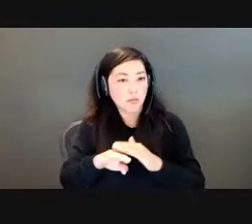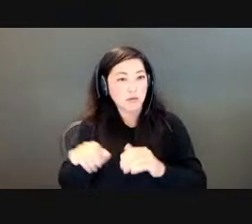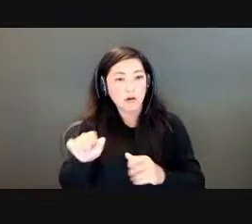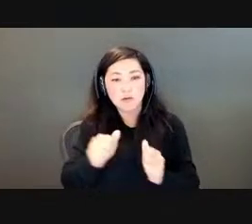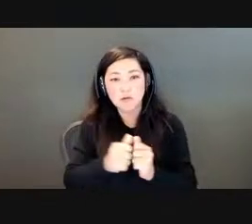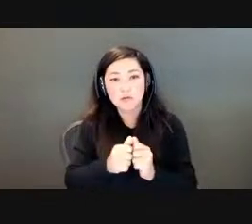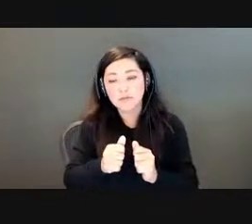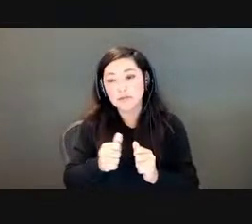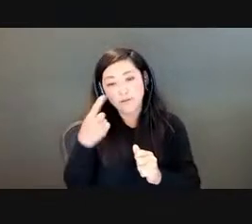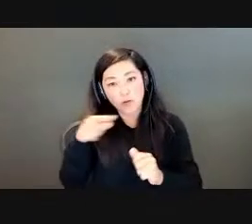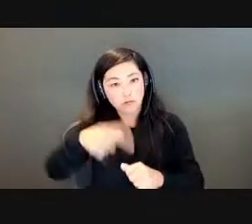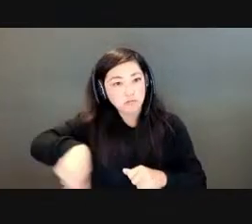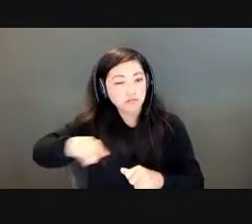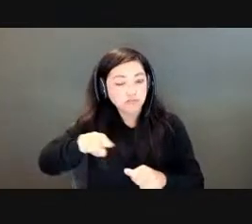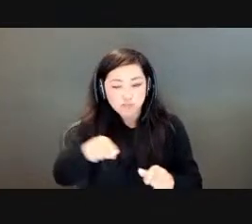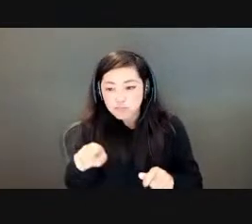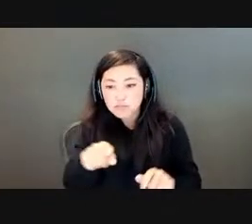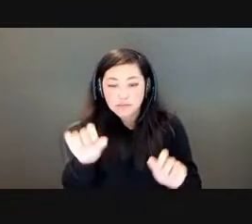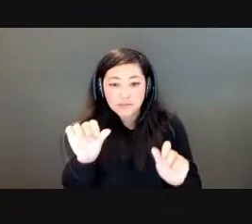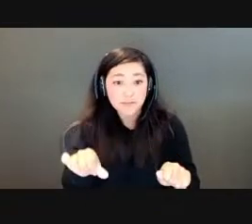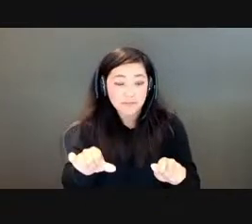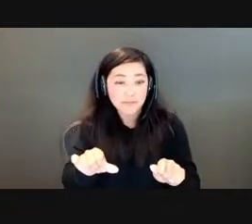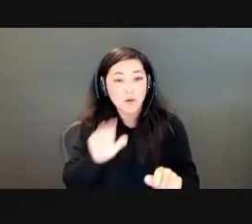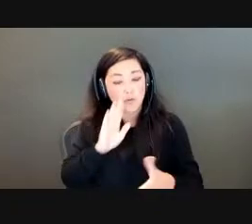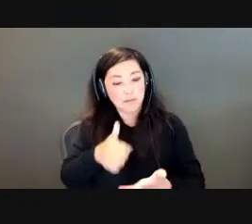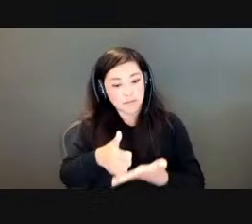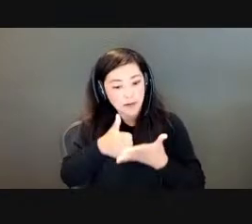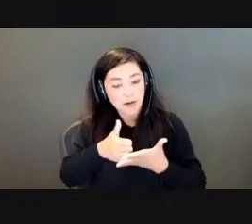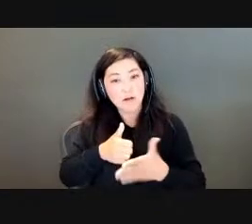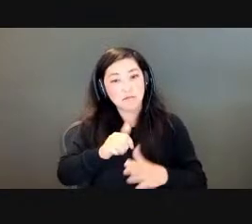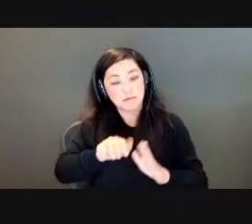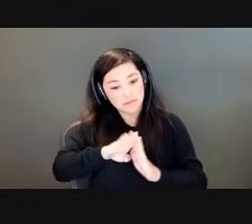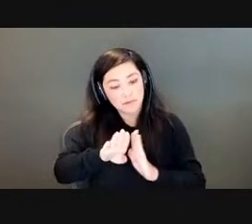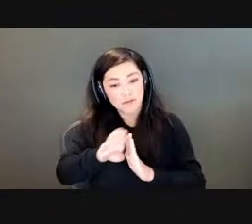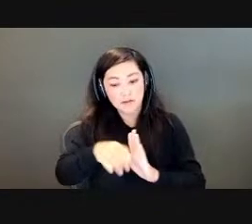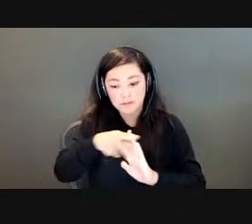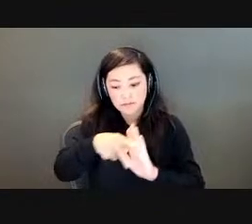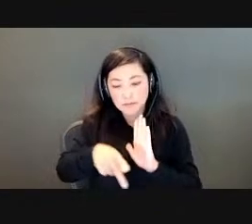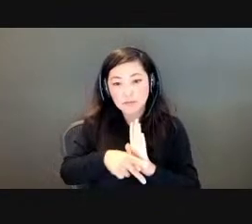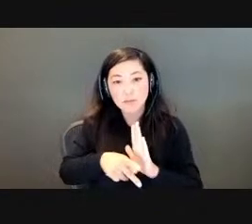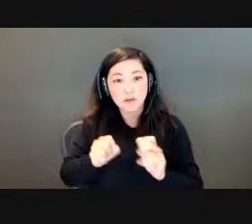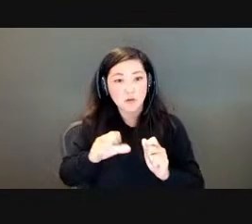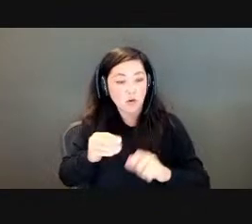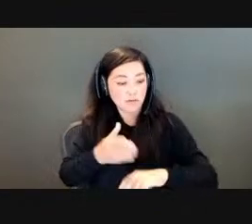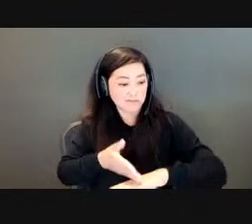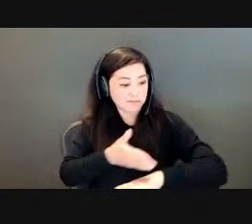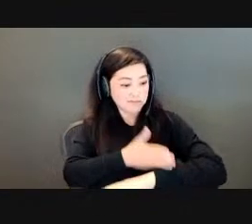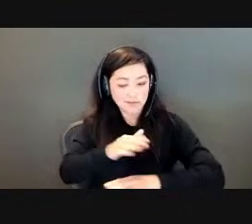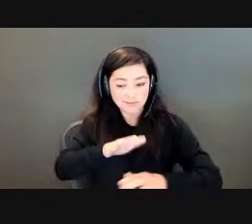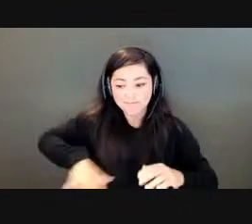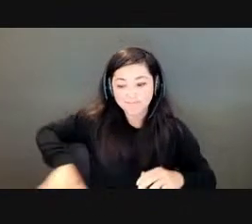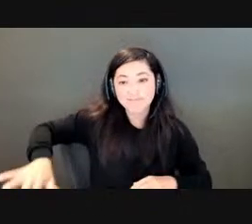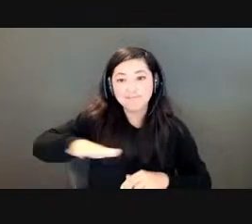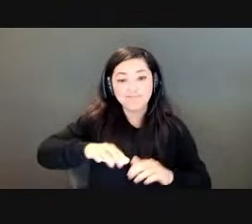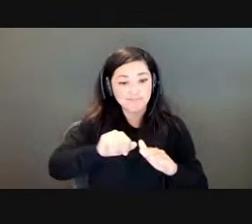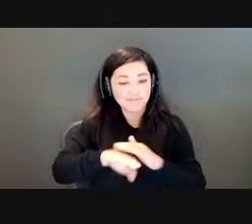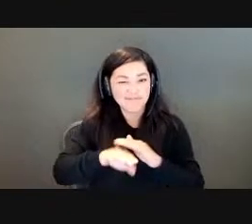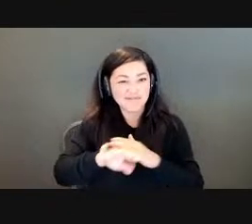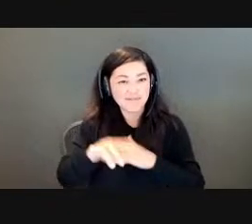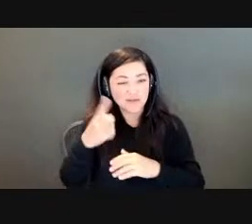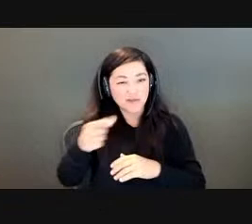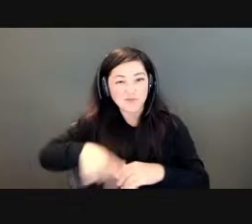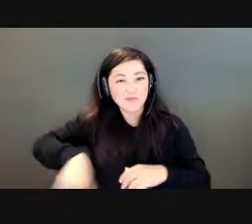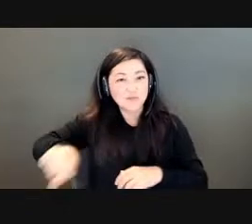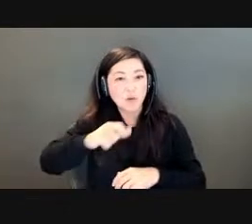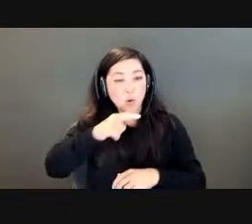from this study will be used to develop building policy and design guides to improve accessibility in public spaces for Canadians who use wheeled